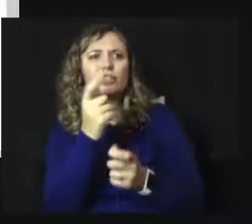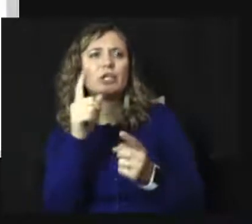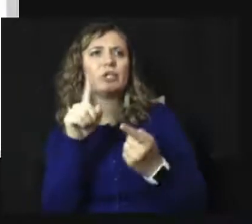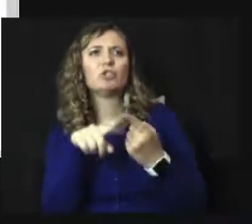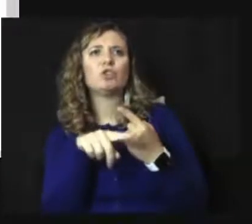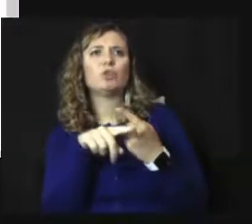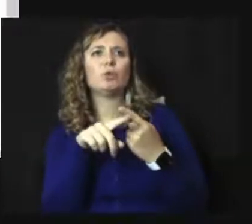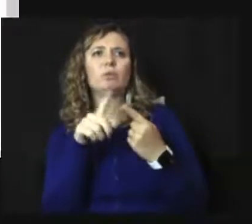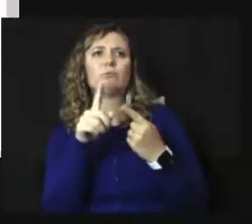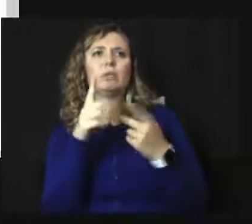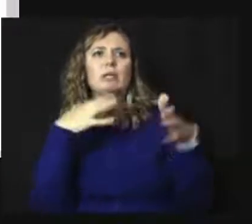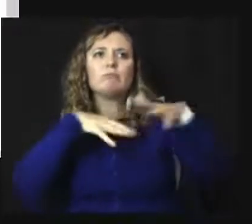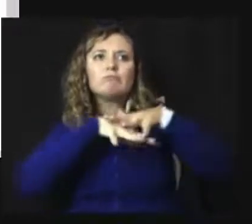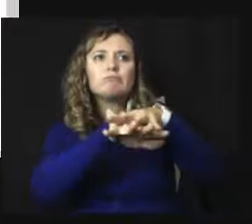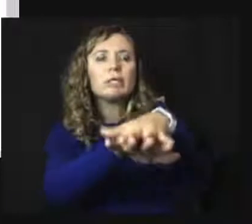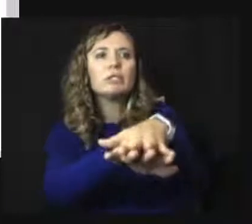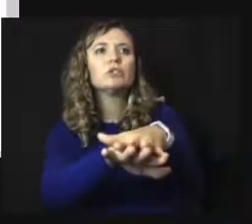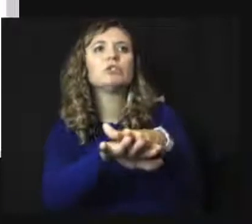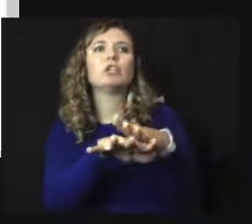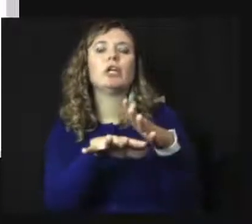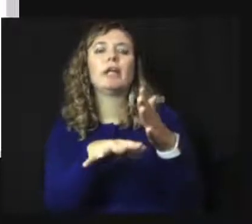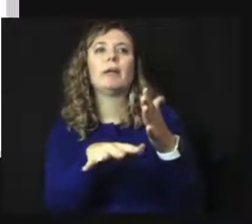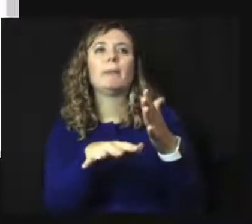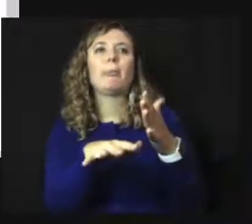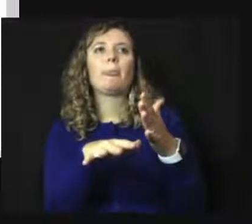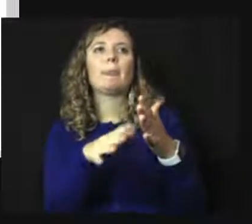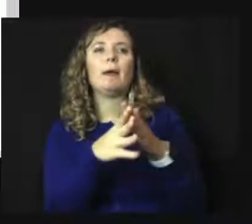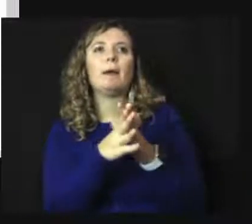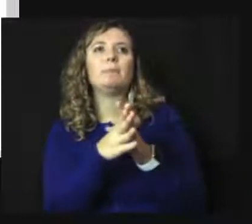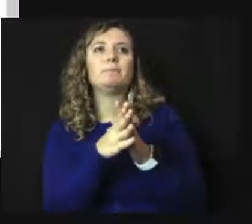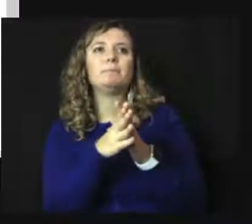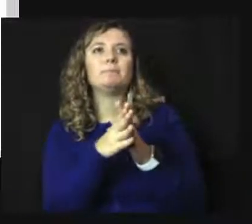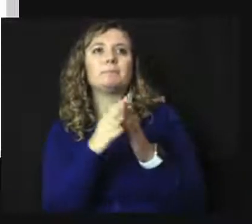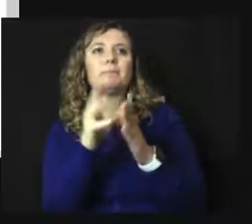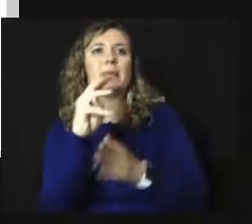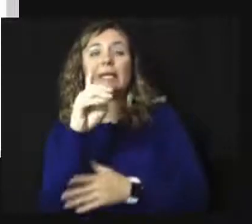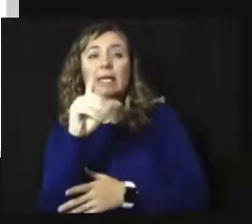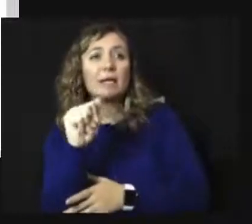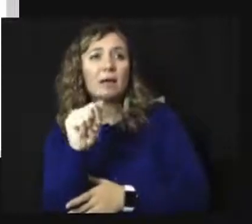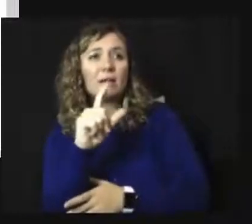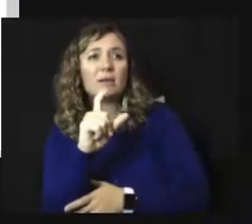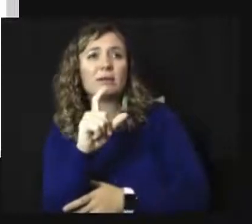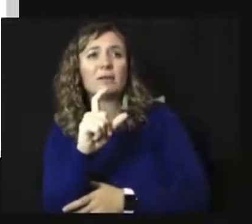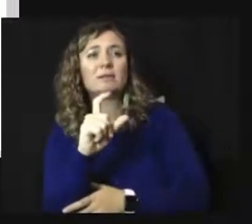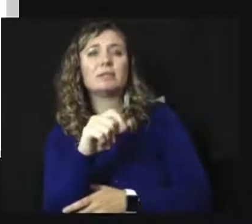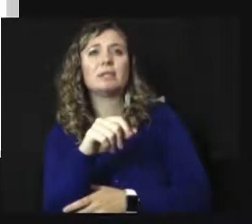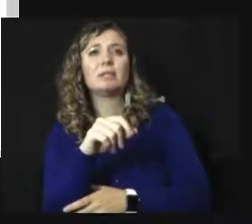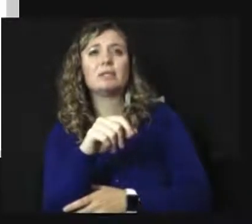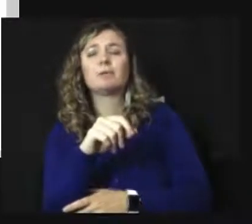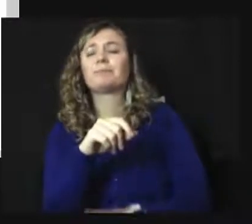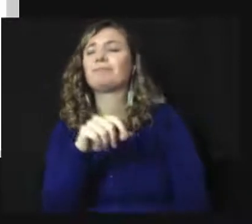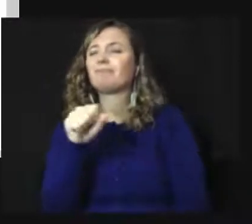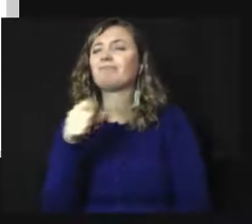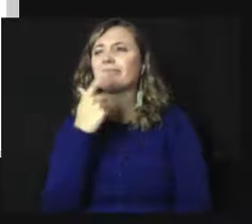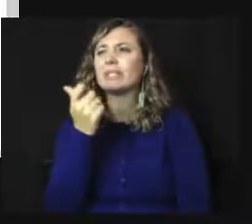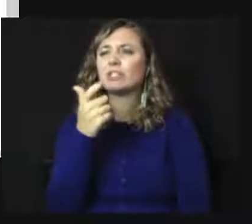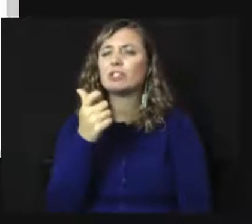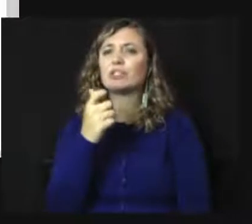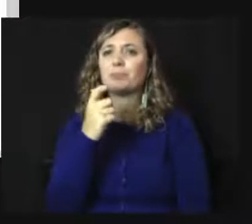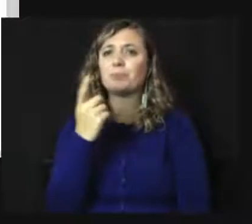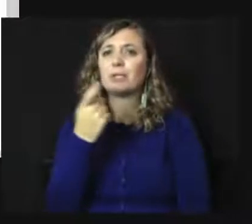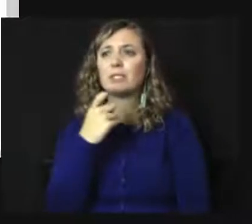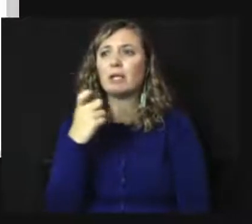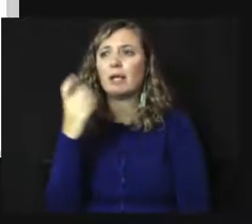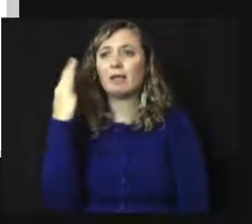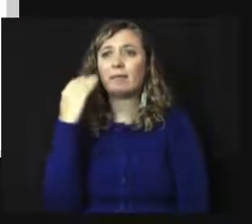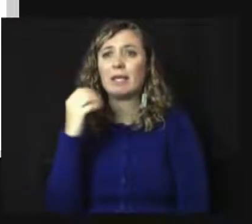be? I think this is a good question. And I think that this is a question that often we would hear like studios